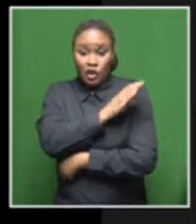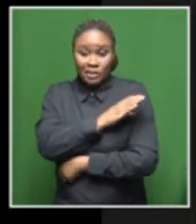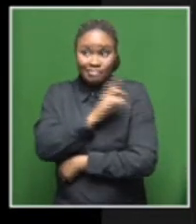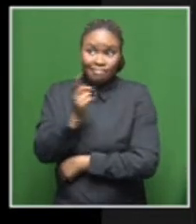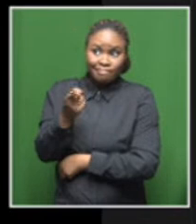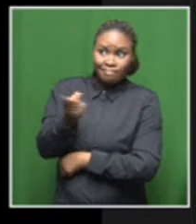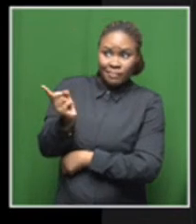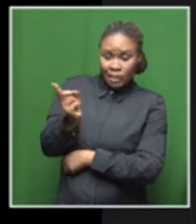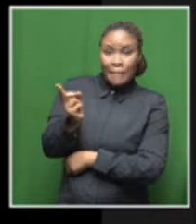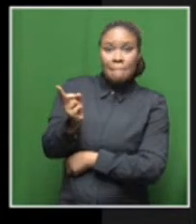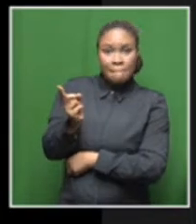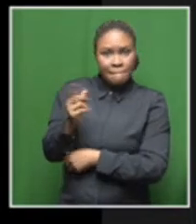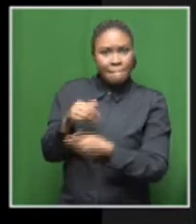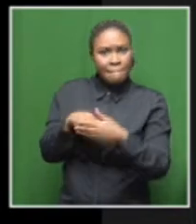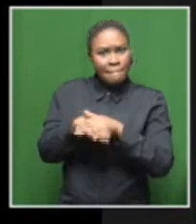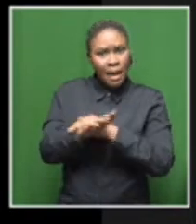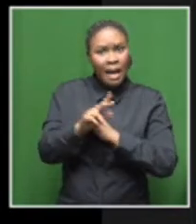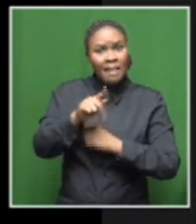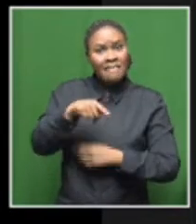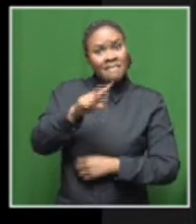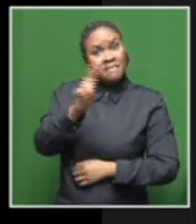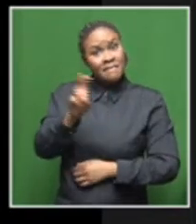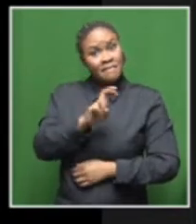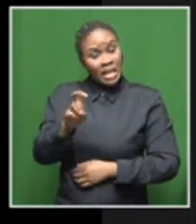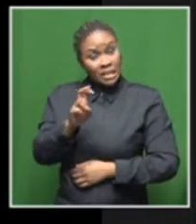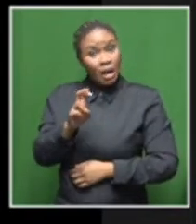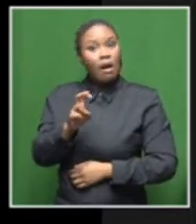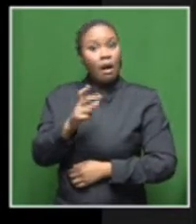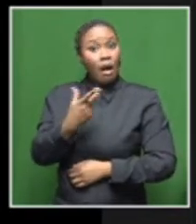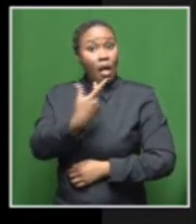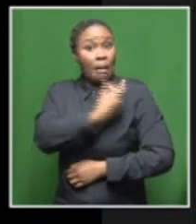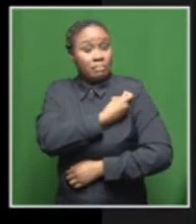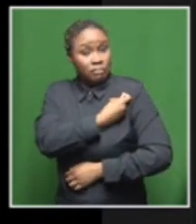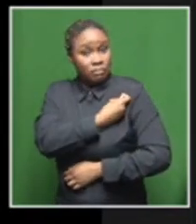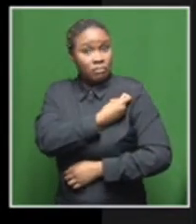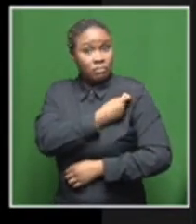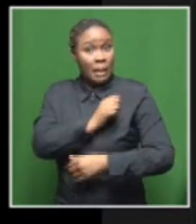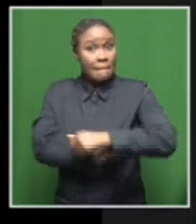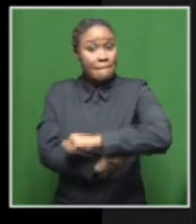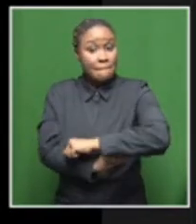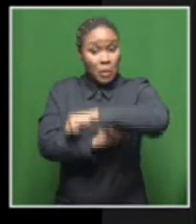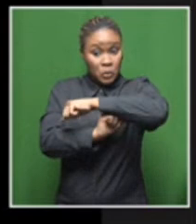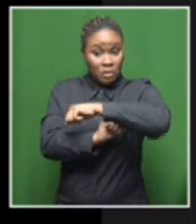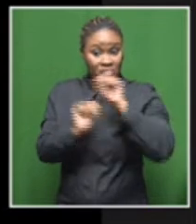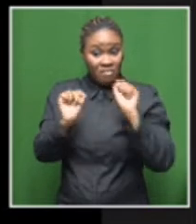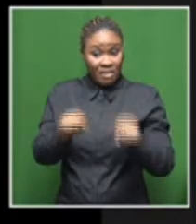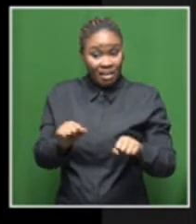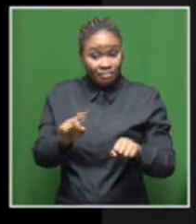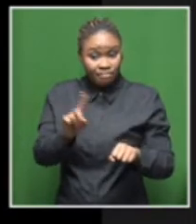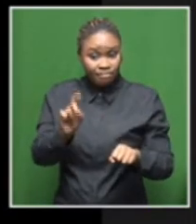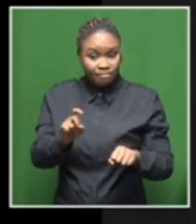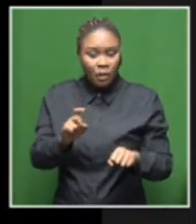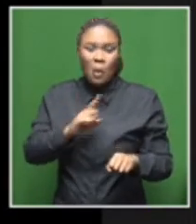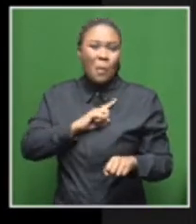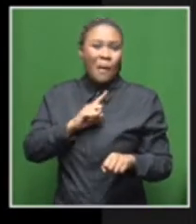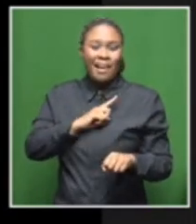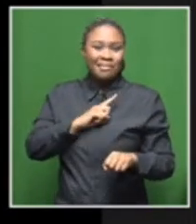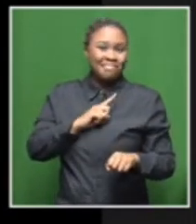Pfizer booster after the second J&J dose? The evidence doesn't allow the healthcare workers to